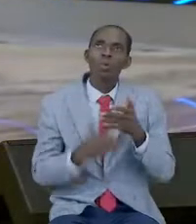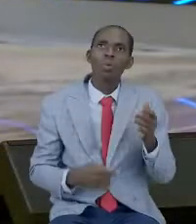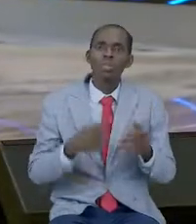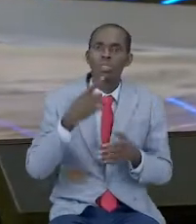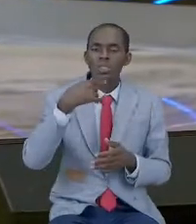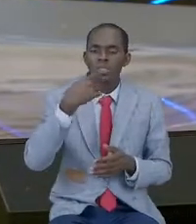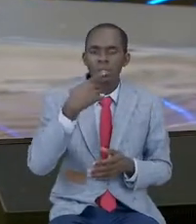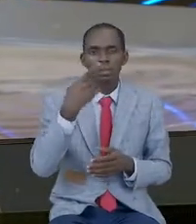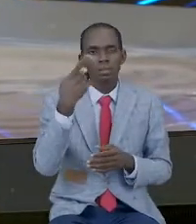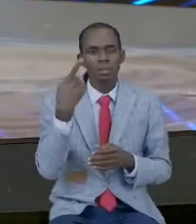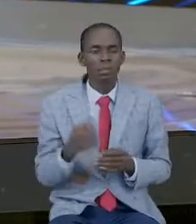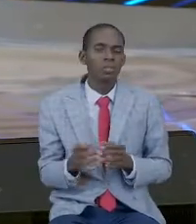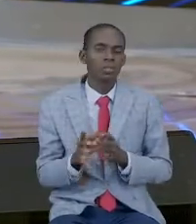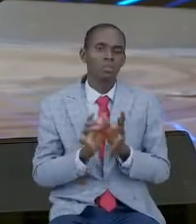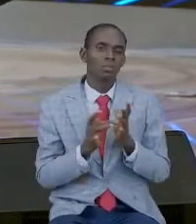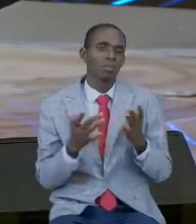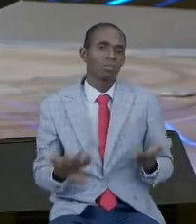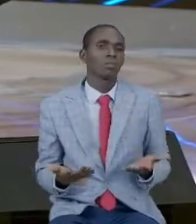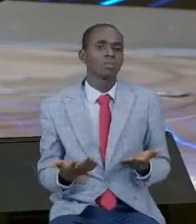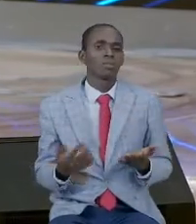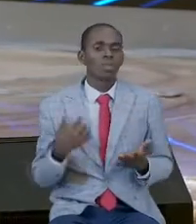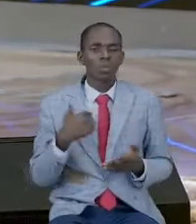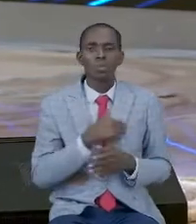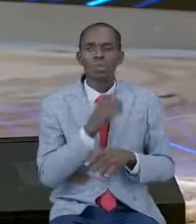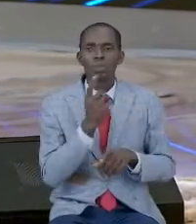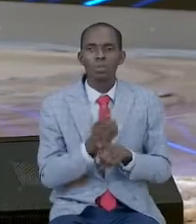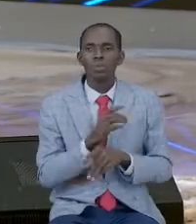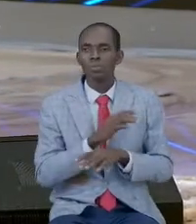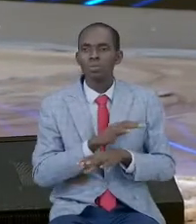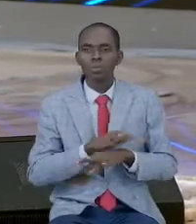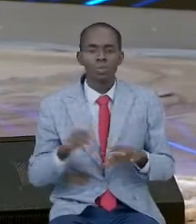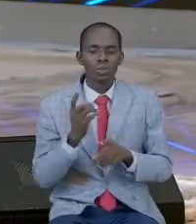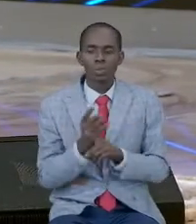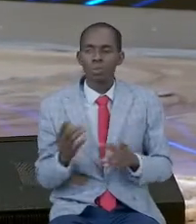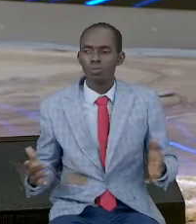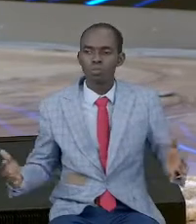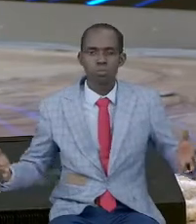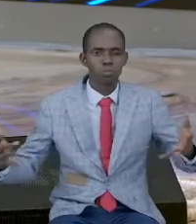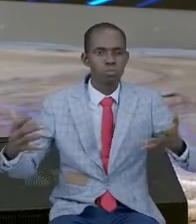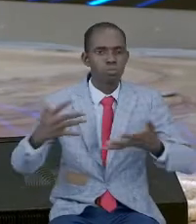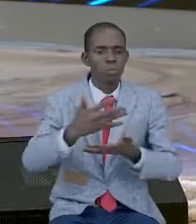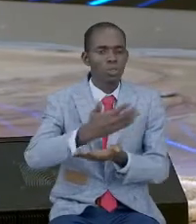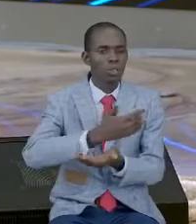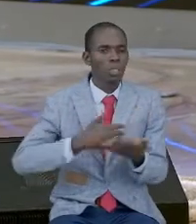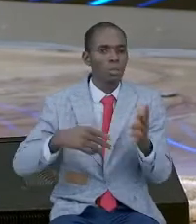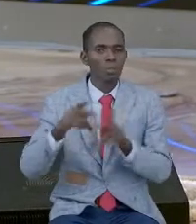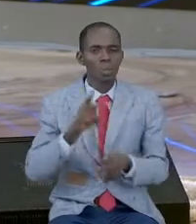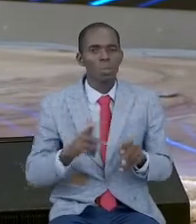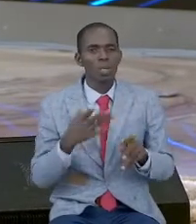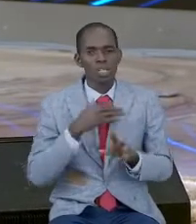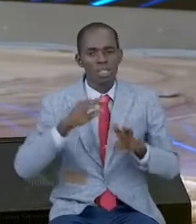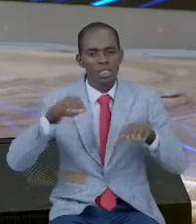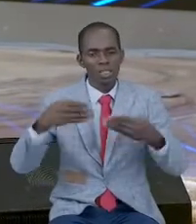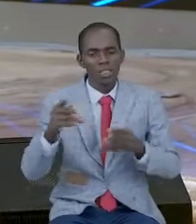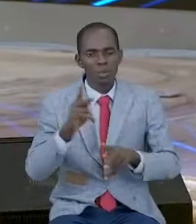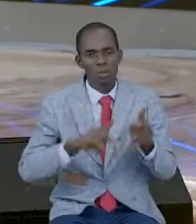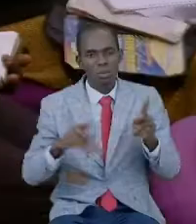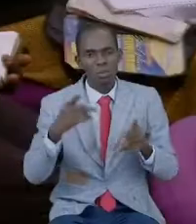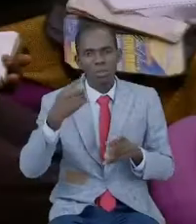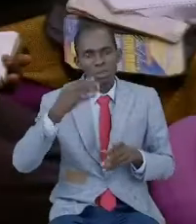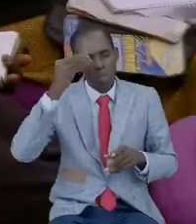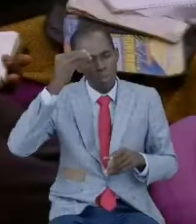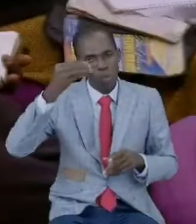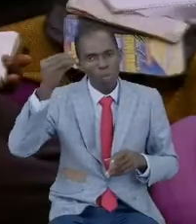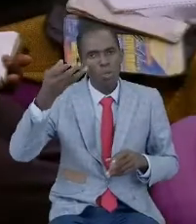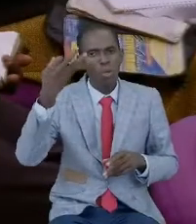scripture? We don't gather the people together to give them opinions of men, ideas of men, motivational